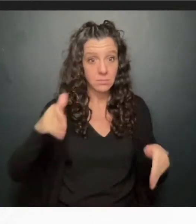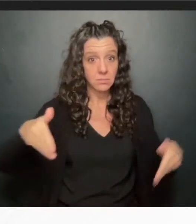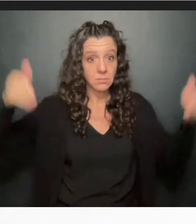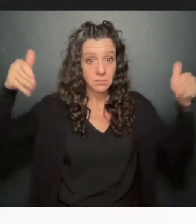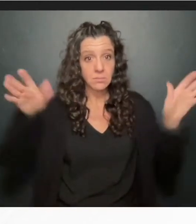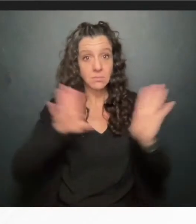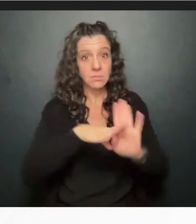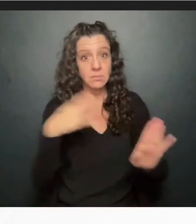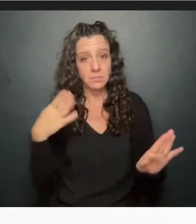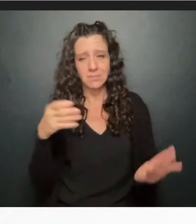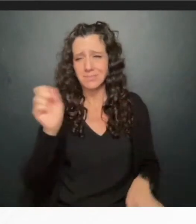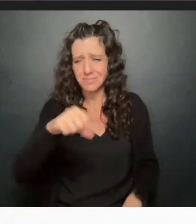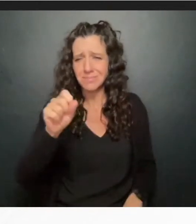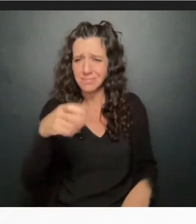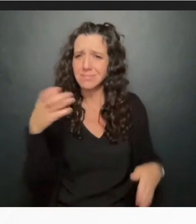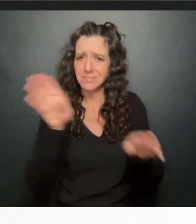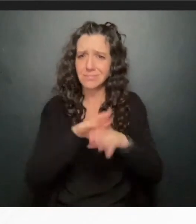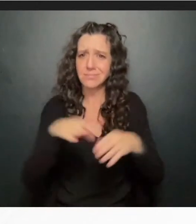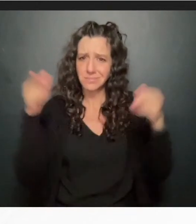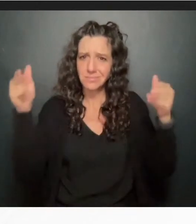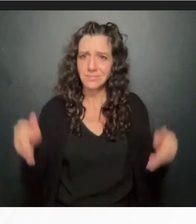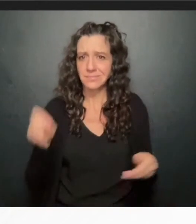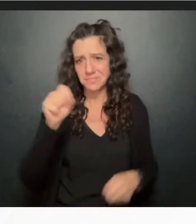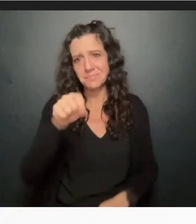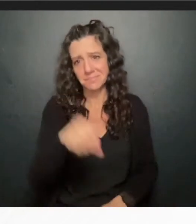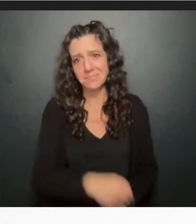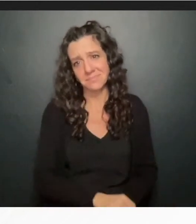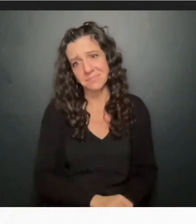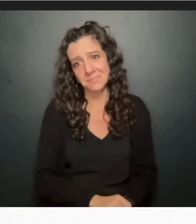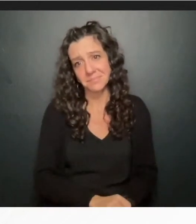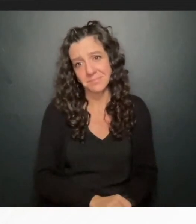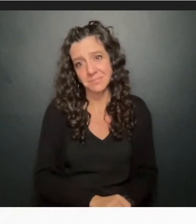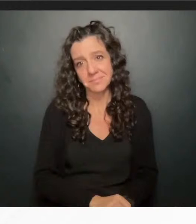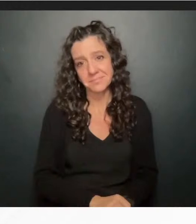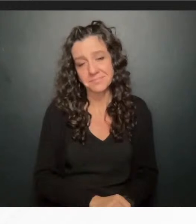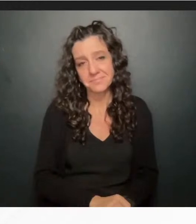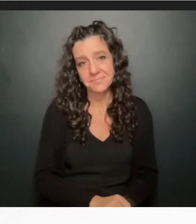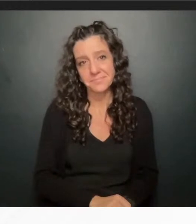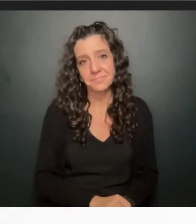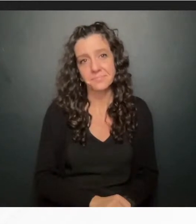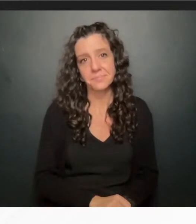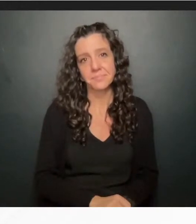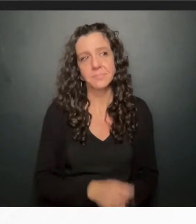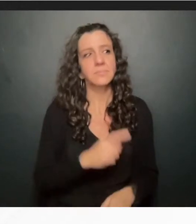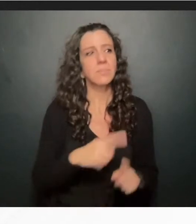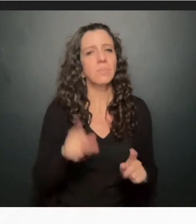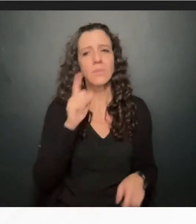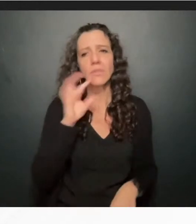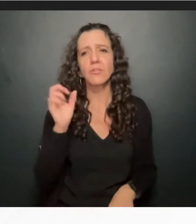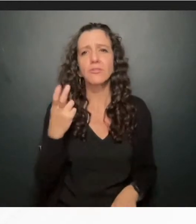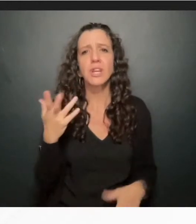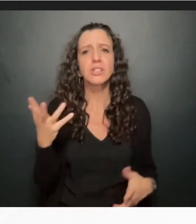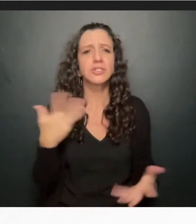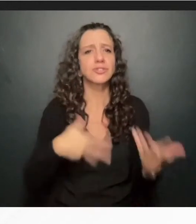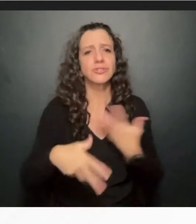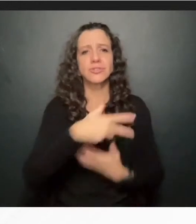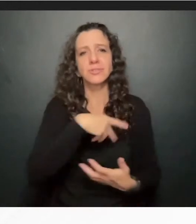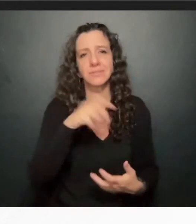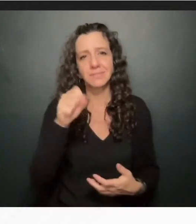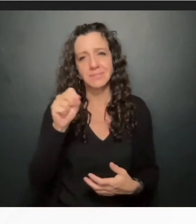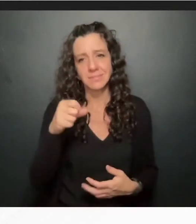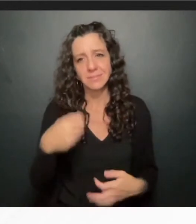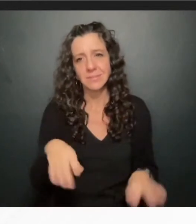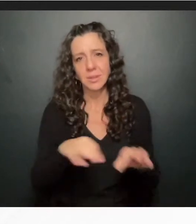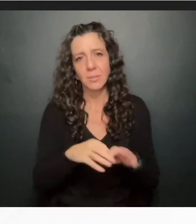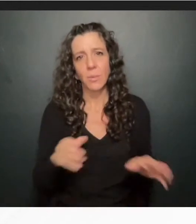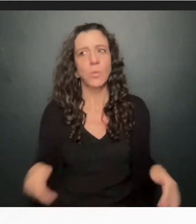for sure you should close them. But at some point for fresh air, it's important to open